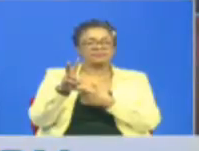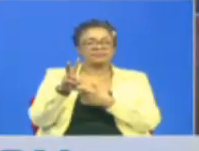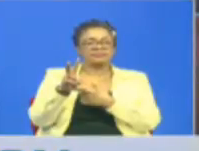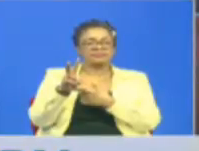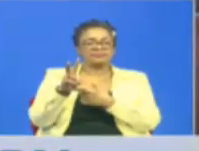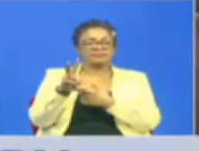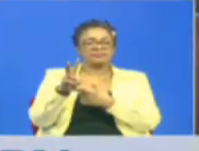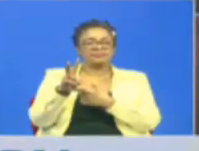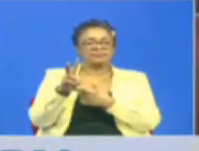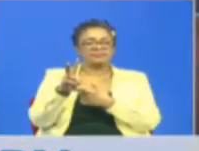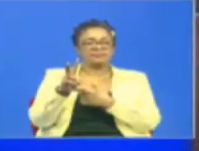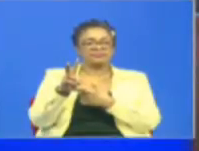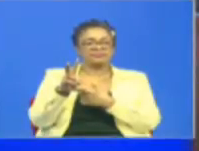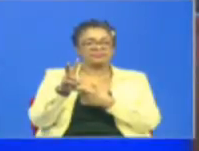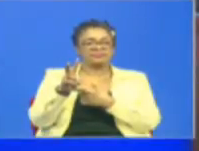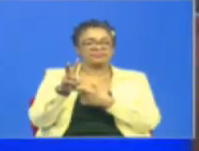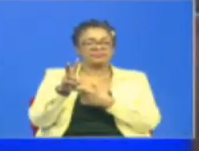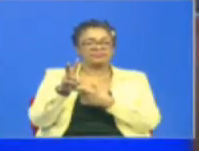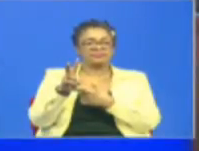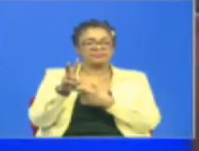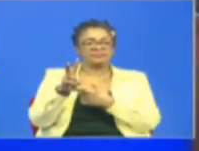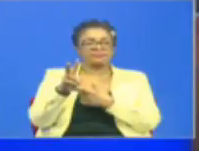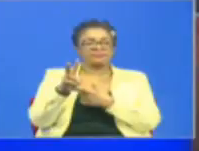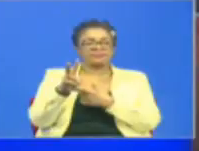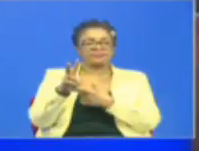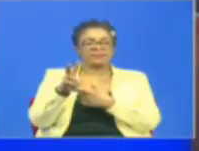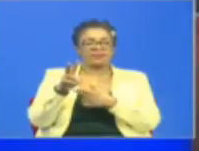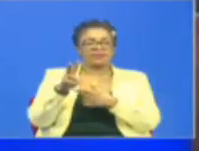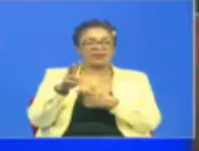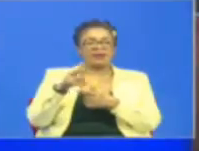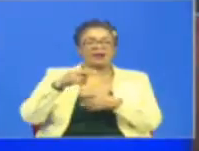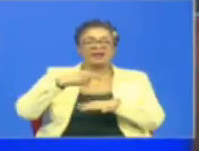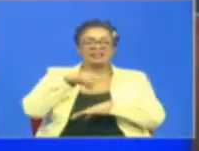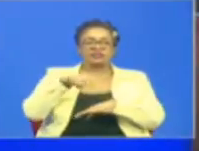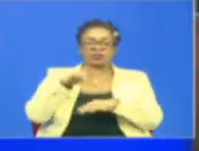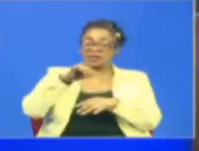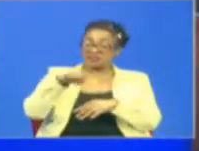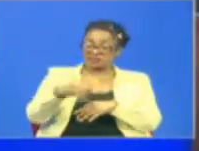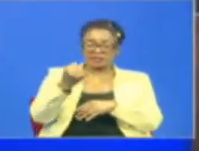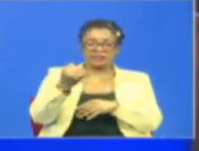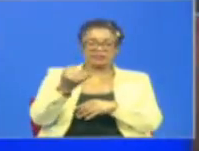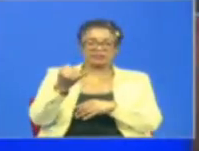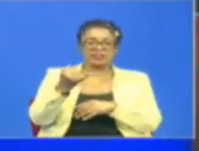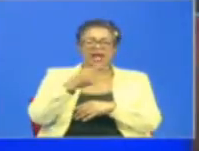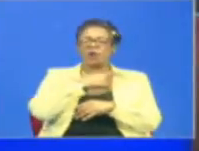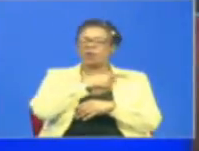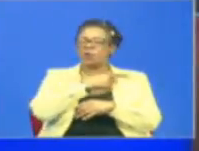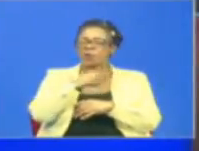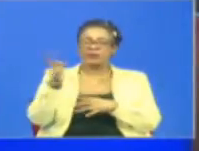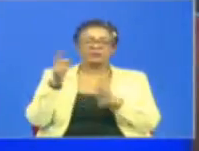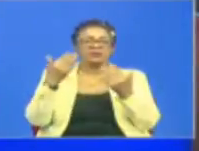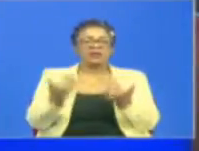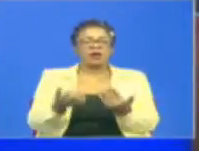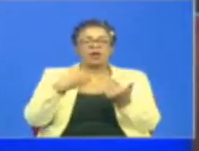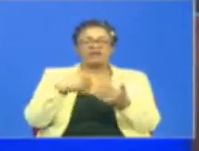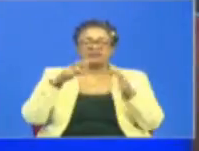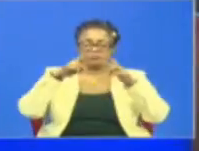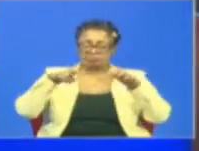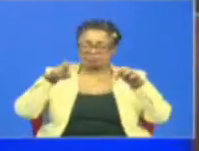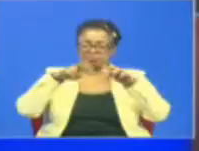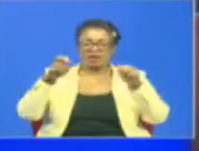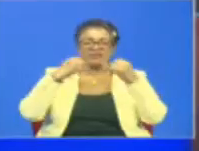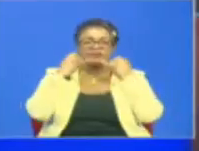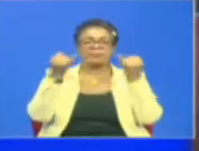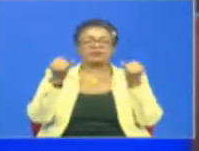Right, we're about to take a break, but nation journalists across the country have dug up information on the